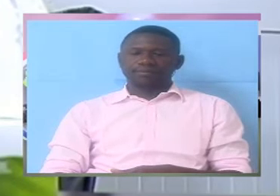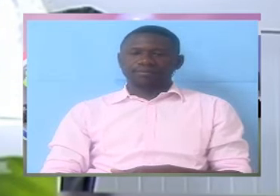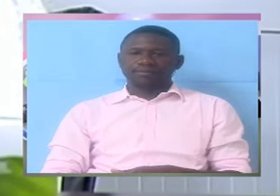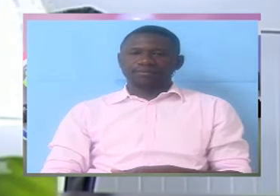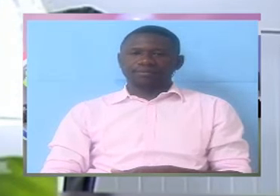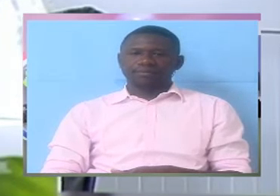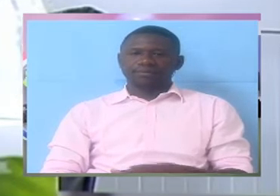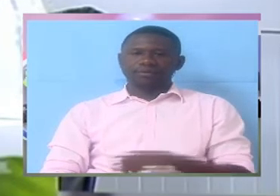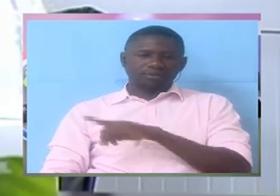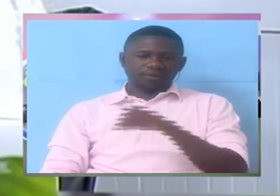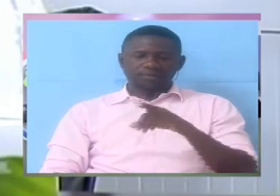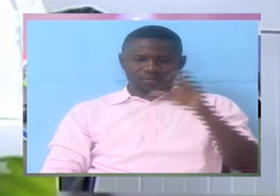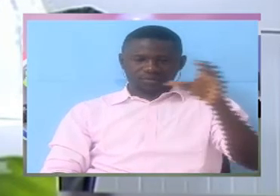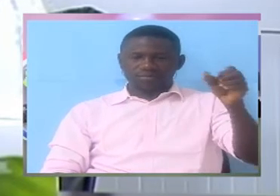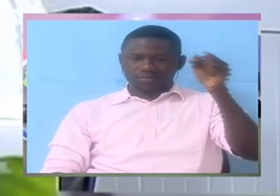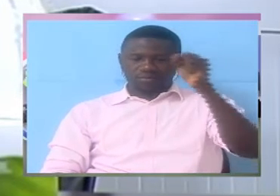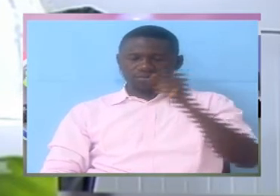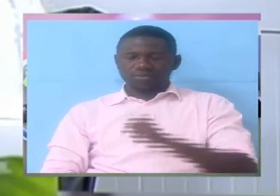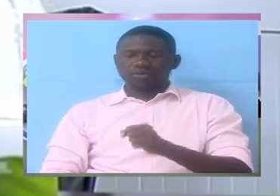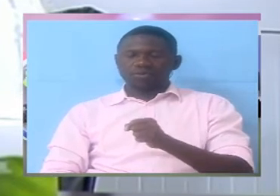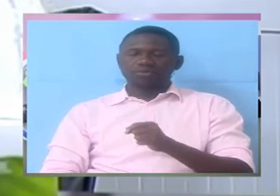we are brought yenati